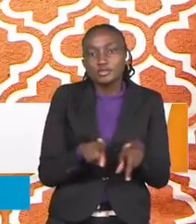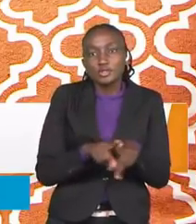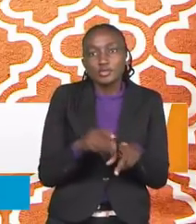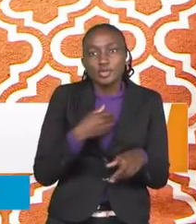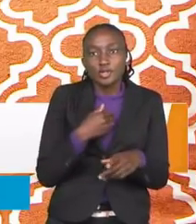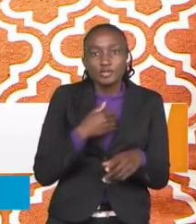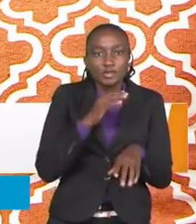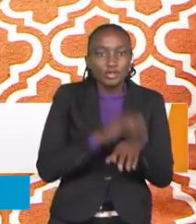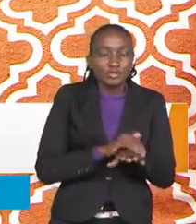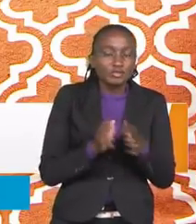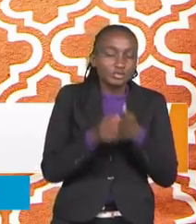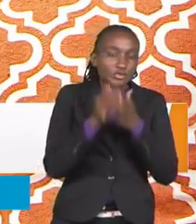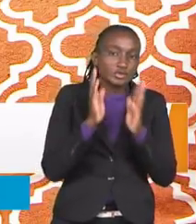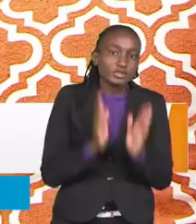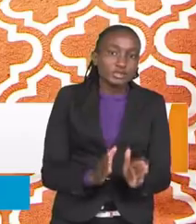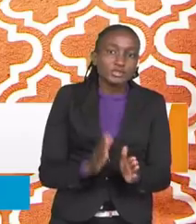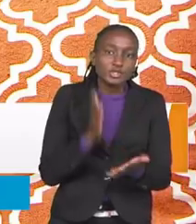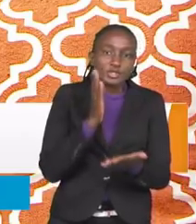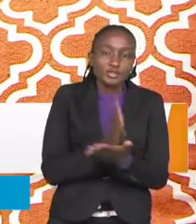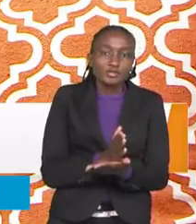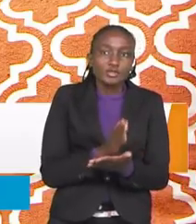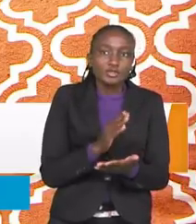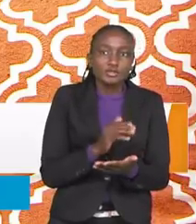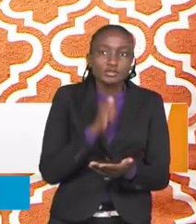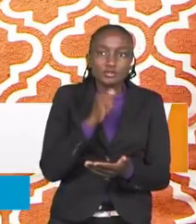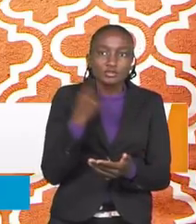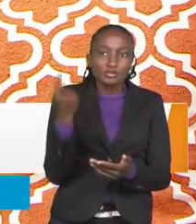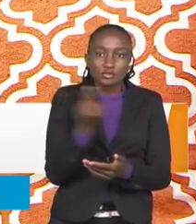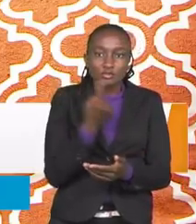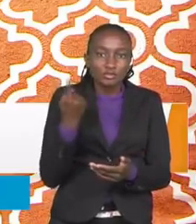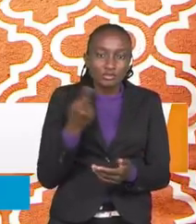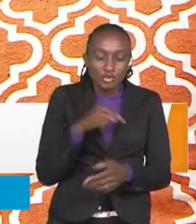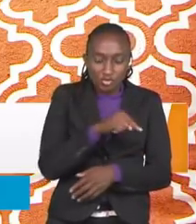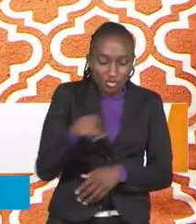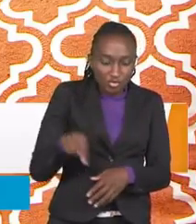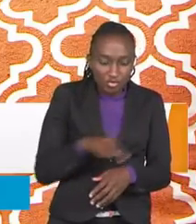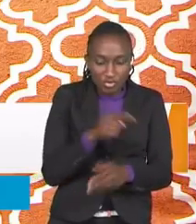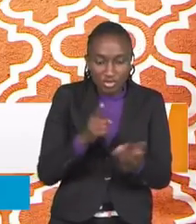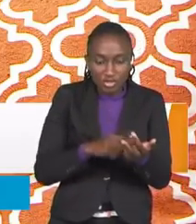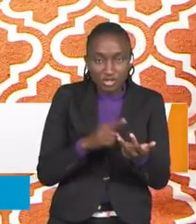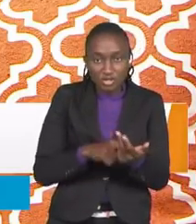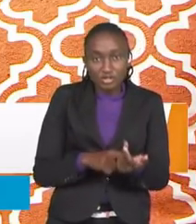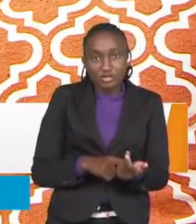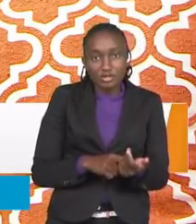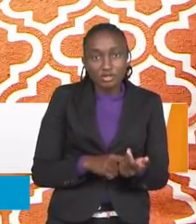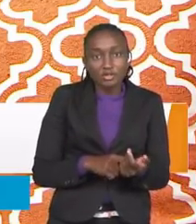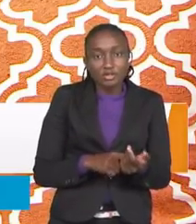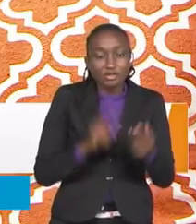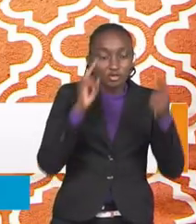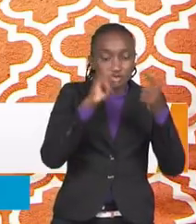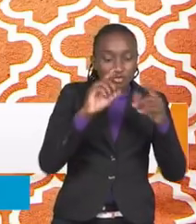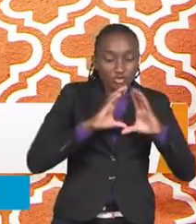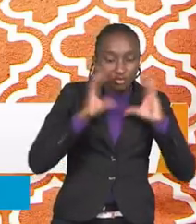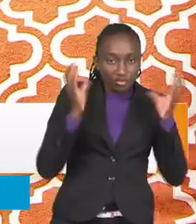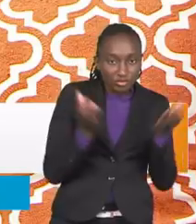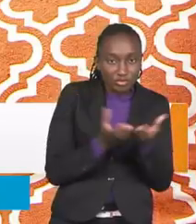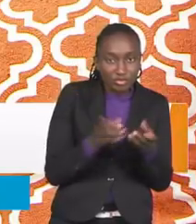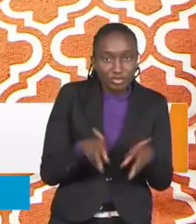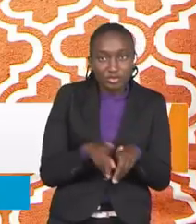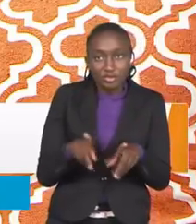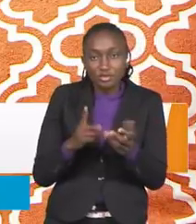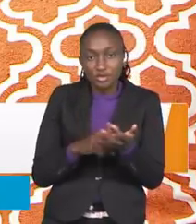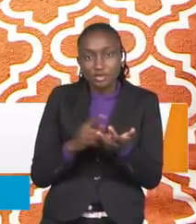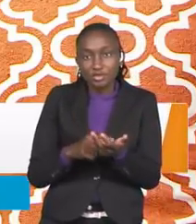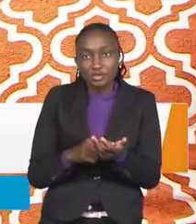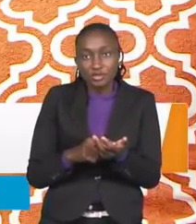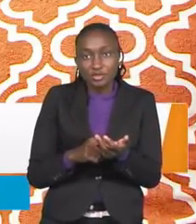good stewards. Yeah. And ensuring that not only are we accountable to the community, but we are also